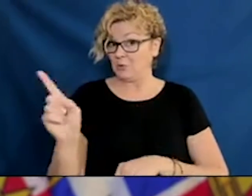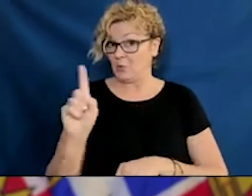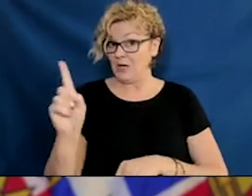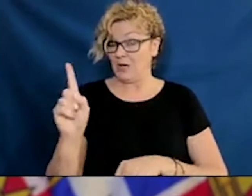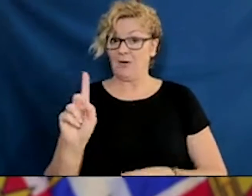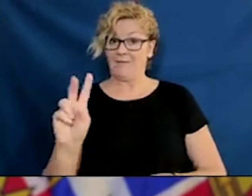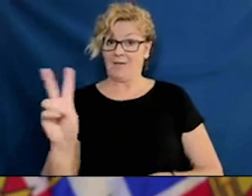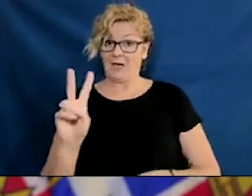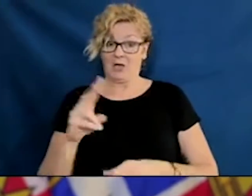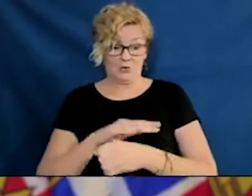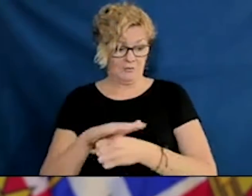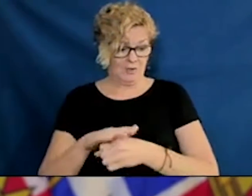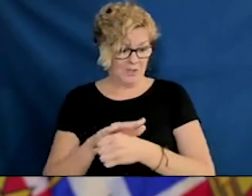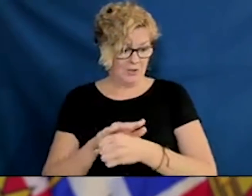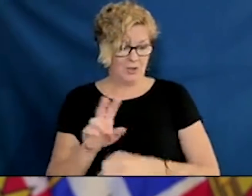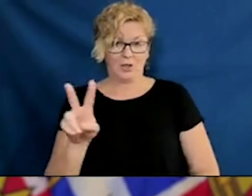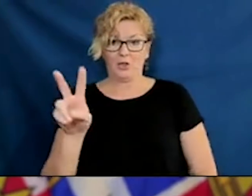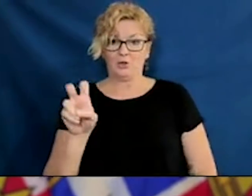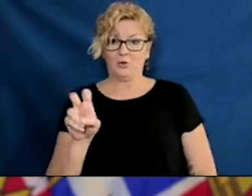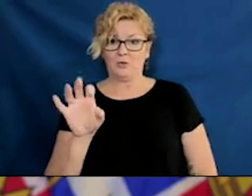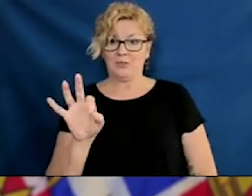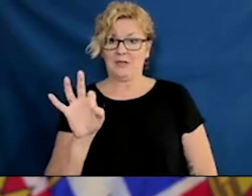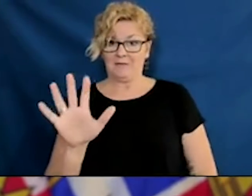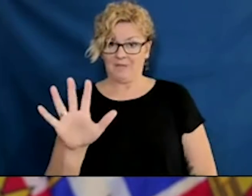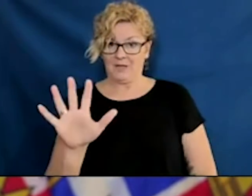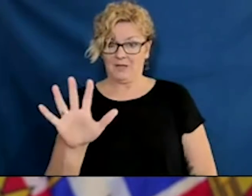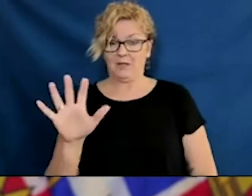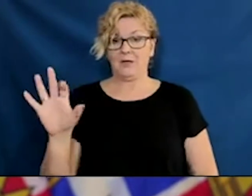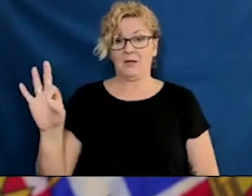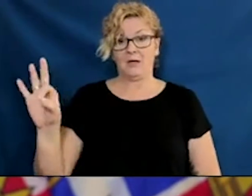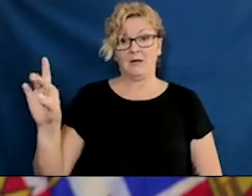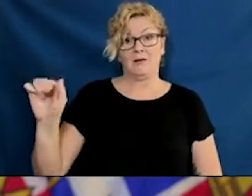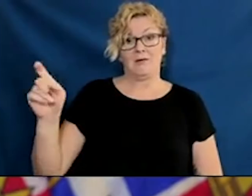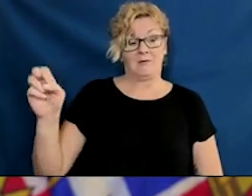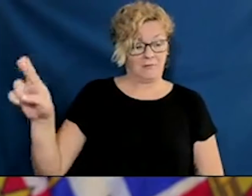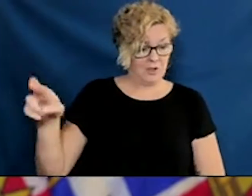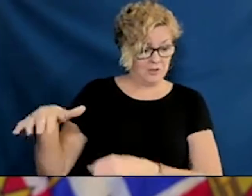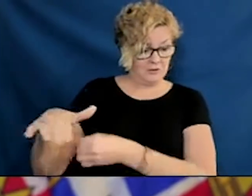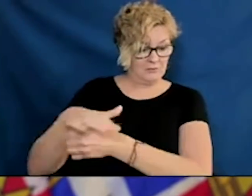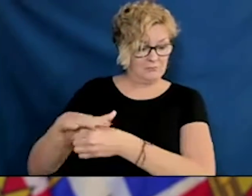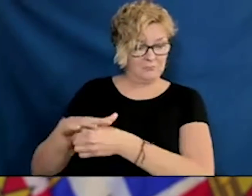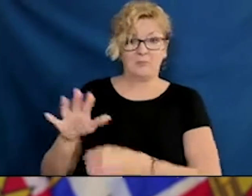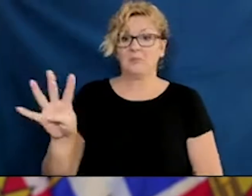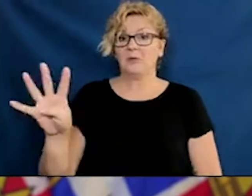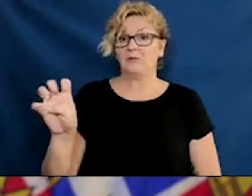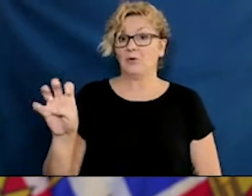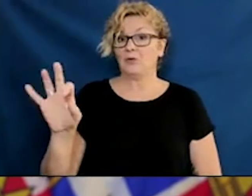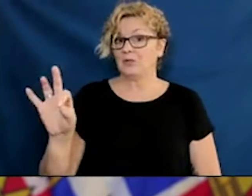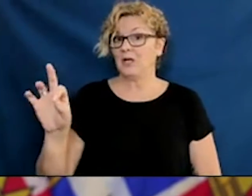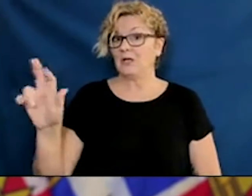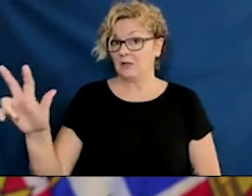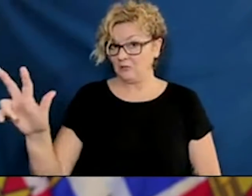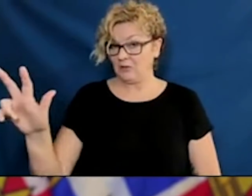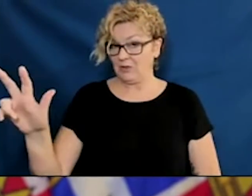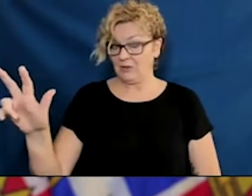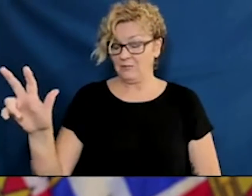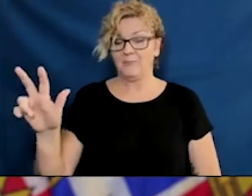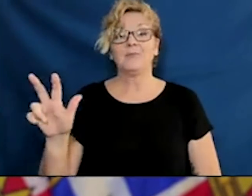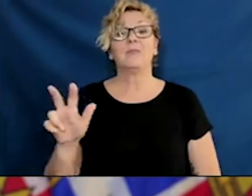Region, 493 people are in the Fraser Health Region, 78 people were here on Vancouver